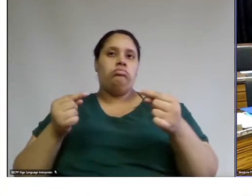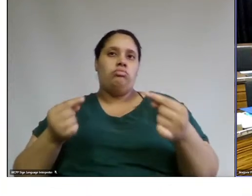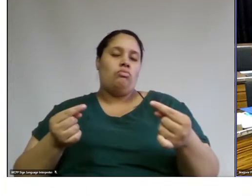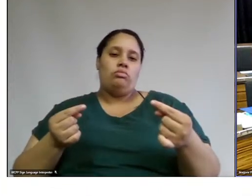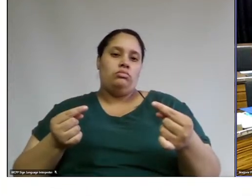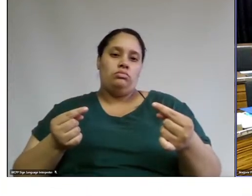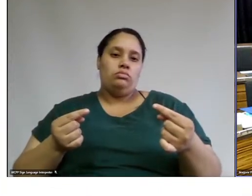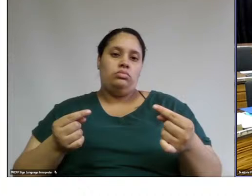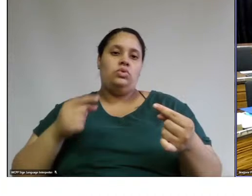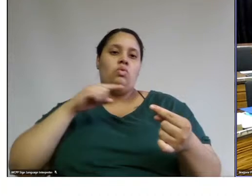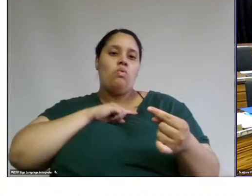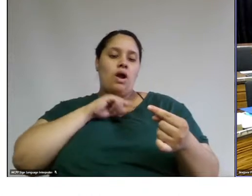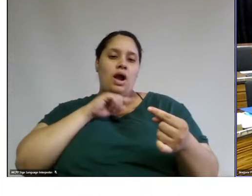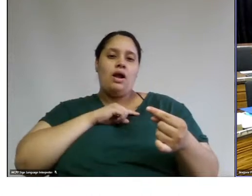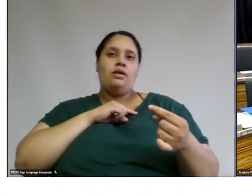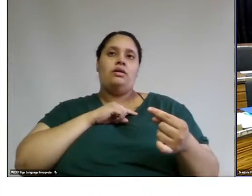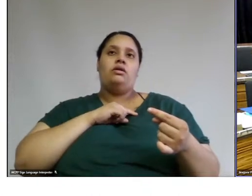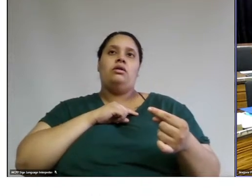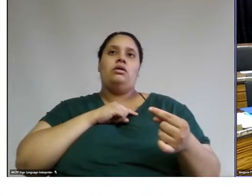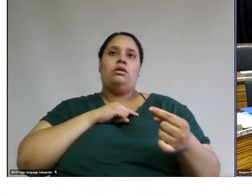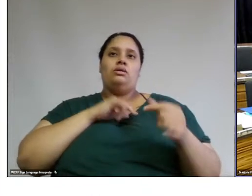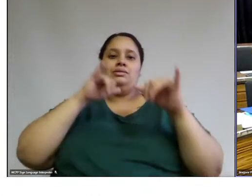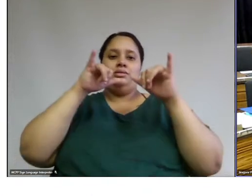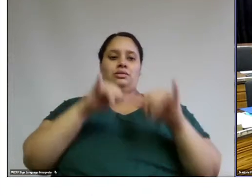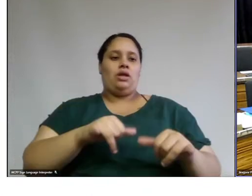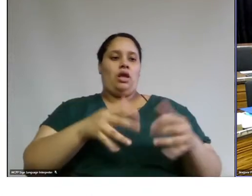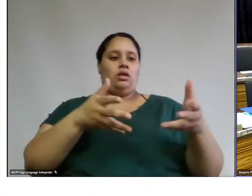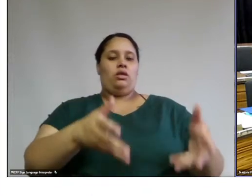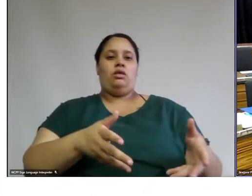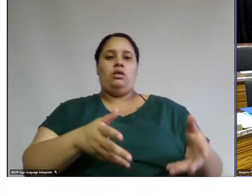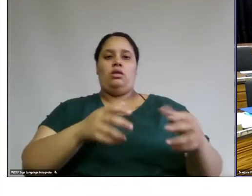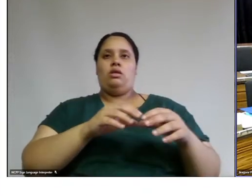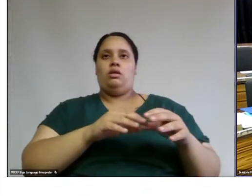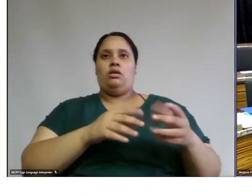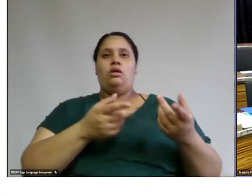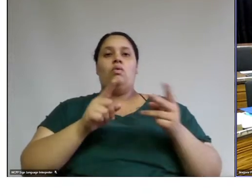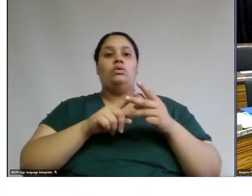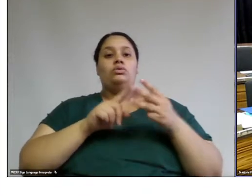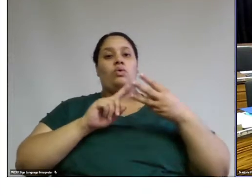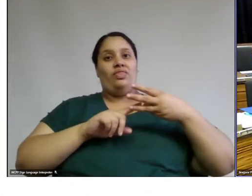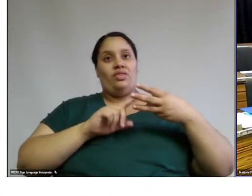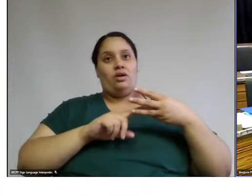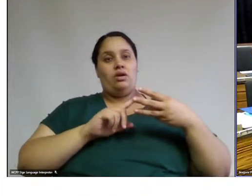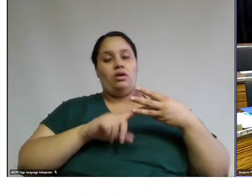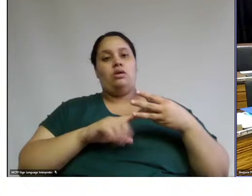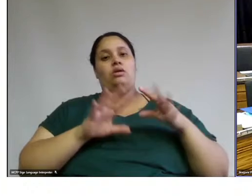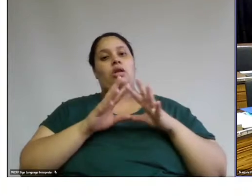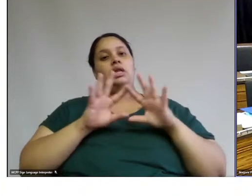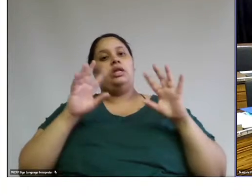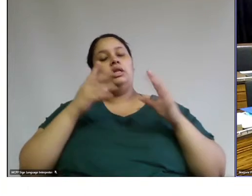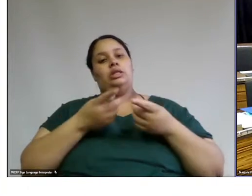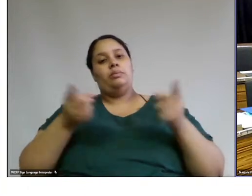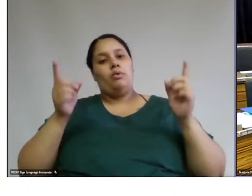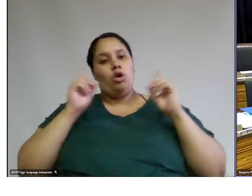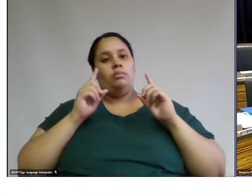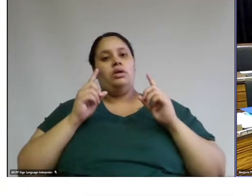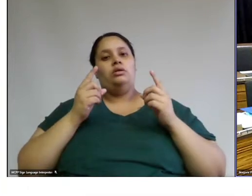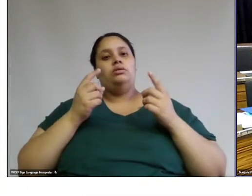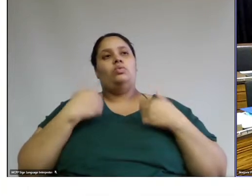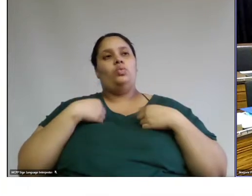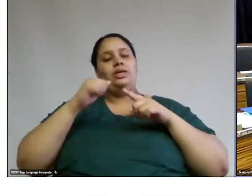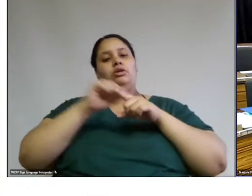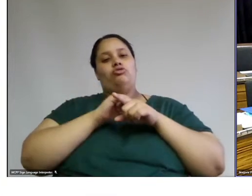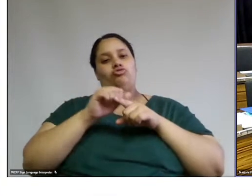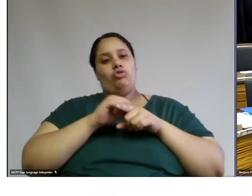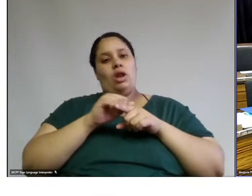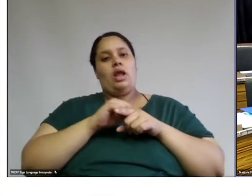them because it's physically in one space. And I think the third is also that even though the department has tried to institute the discipline of